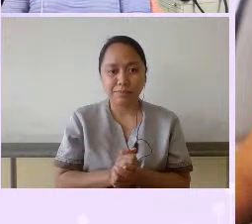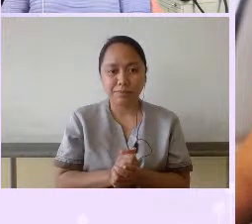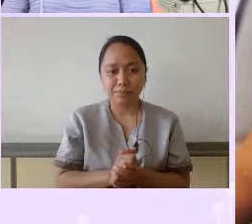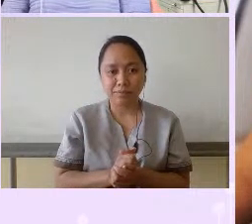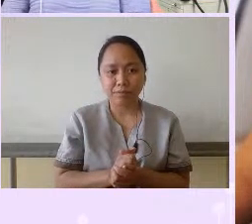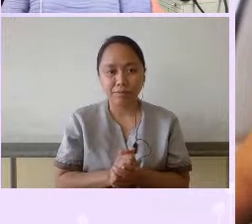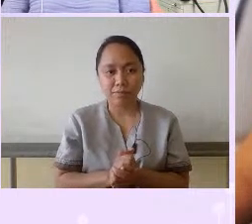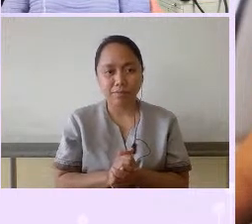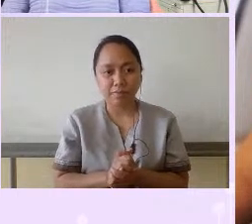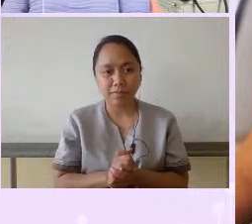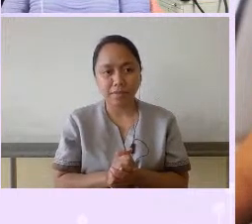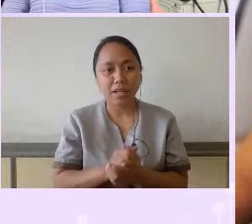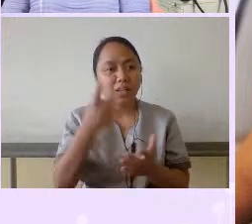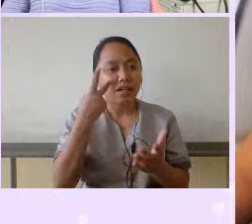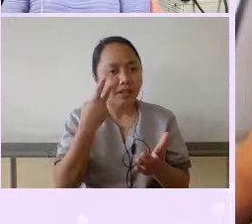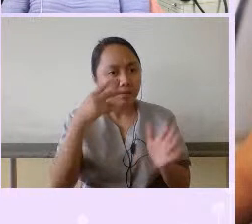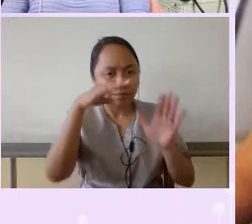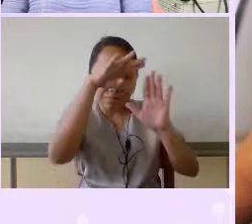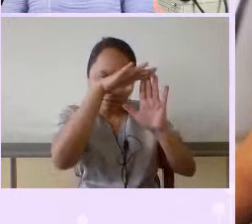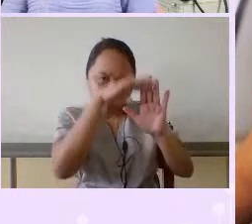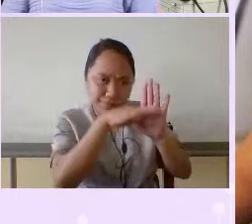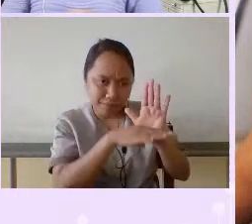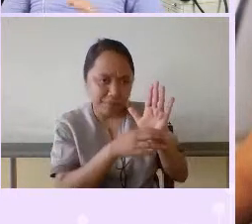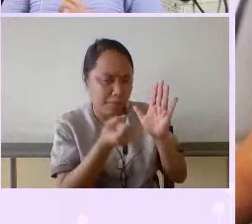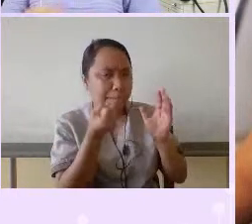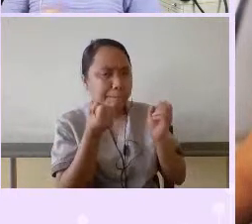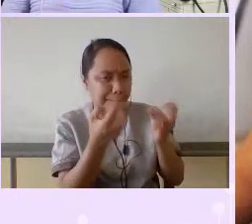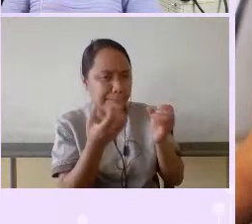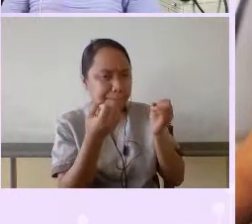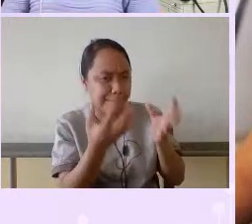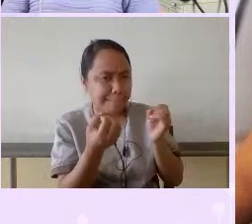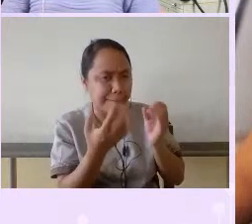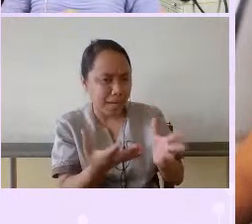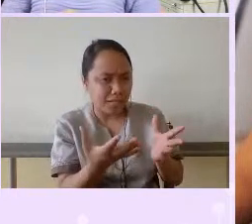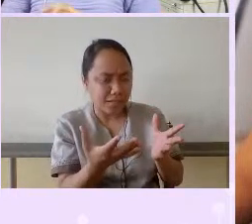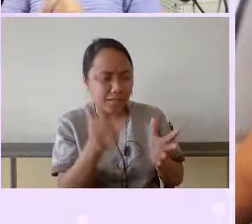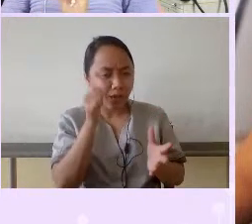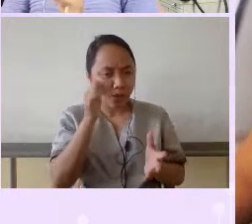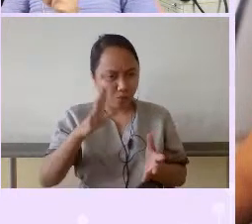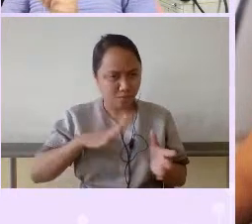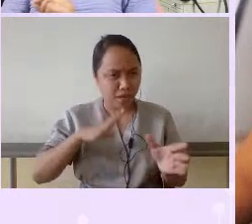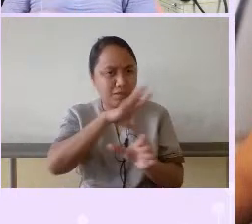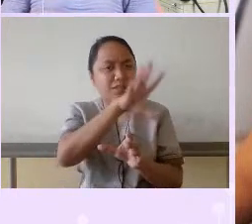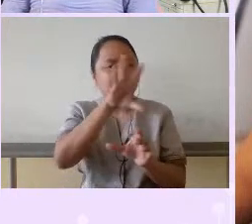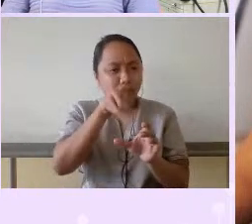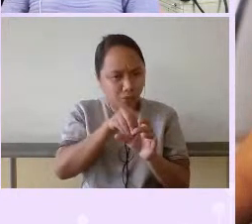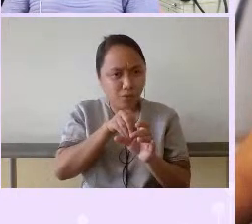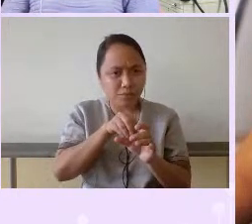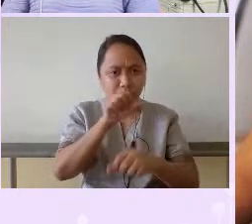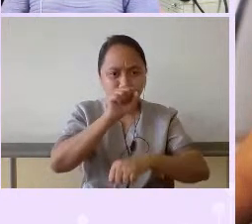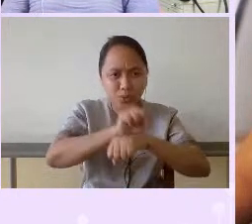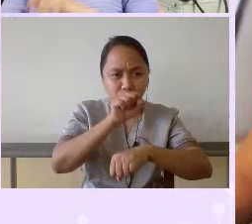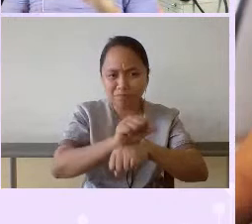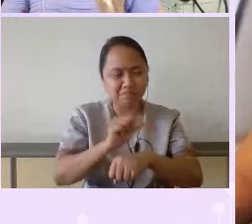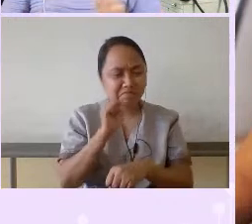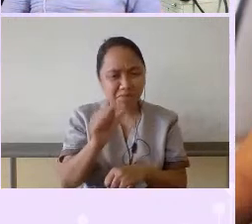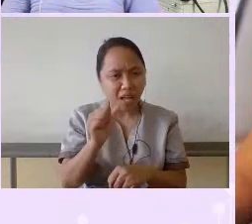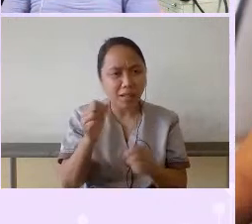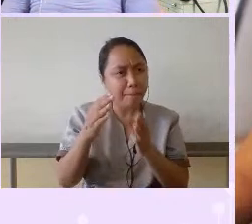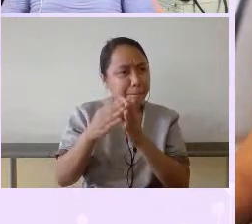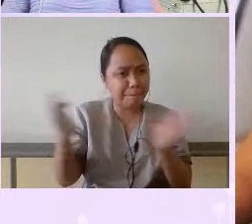natin nakikita ang karamihan. Although sabi ko nga kanina, hindi man ganun kalaki, pero